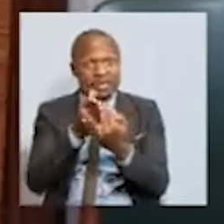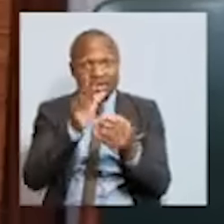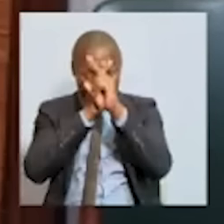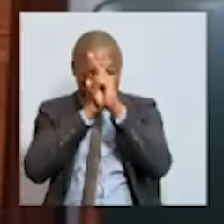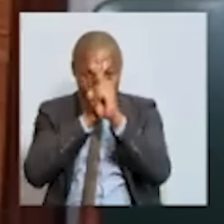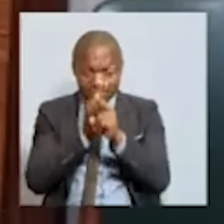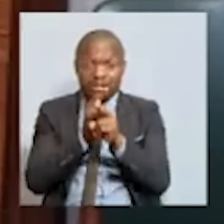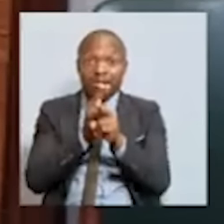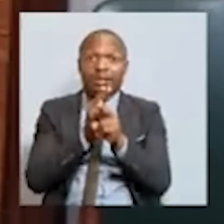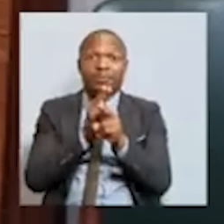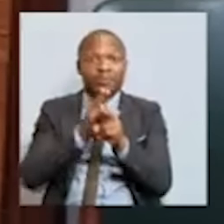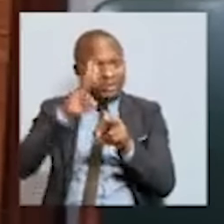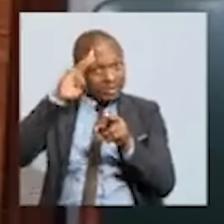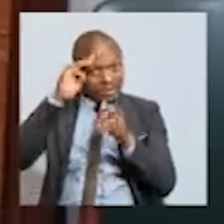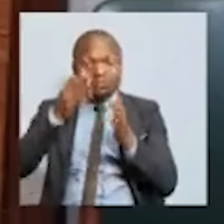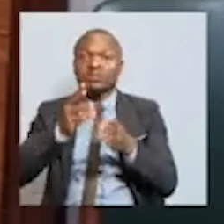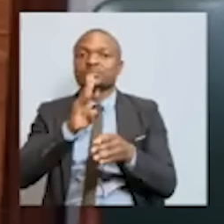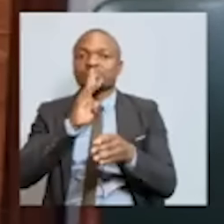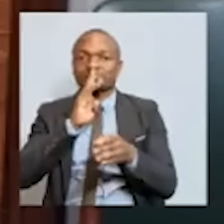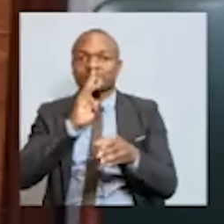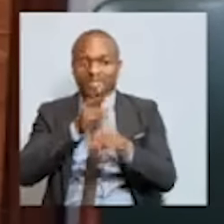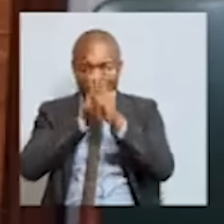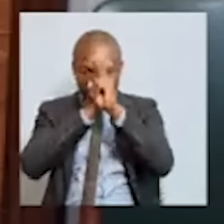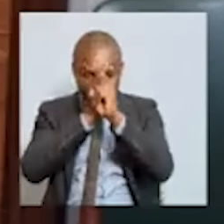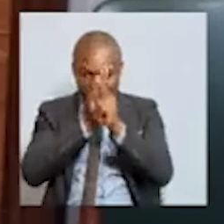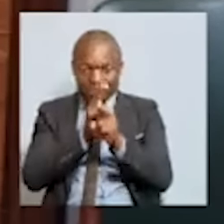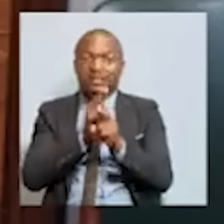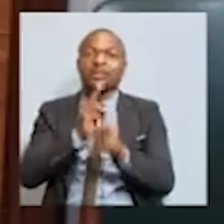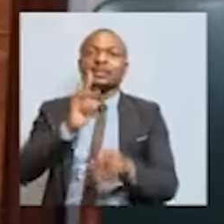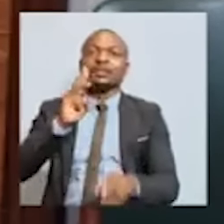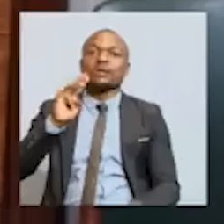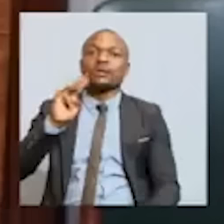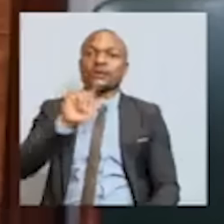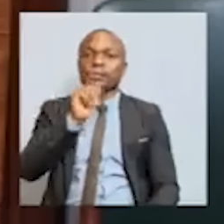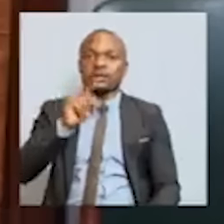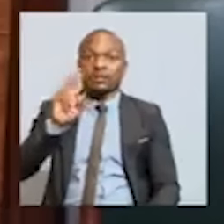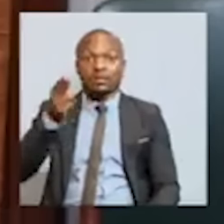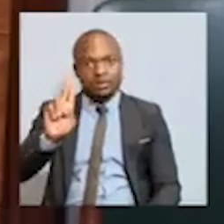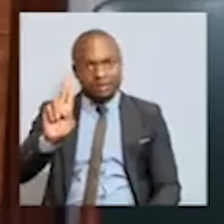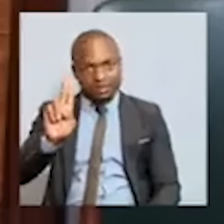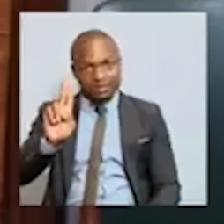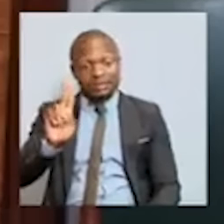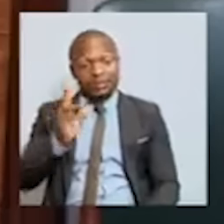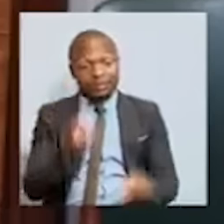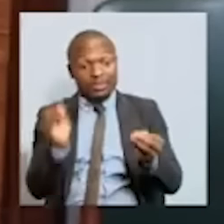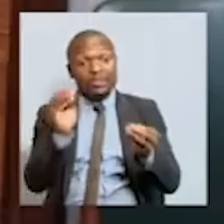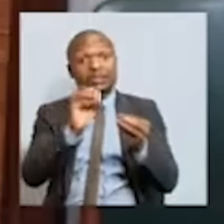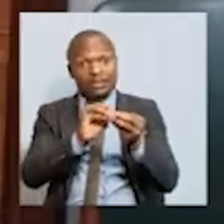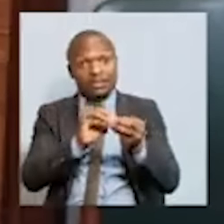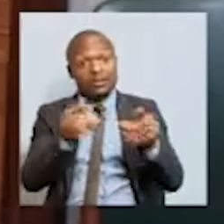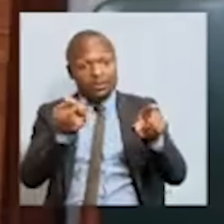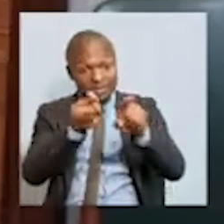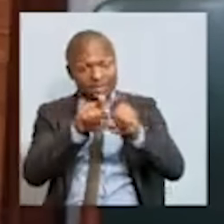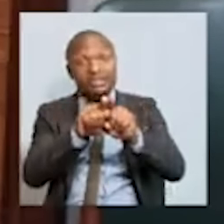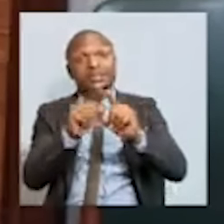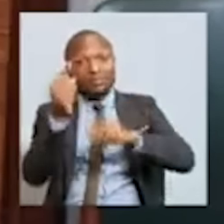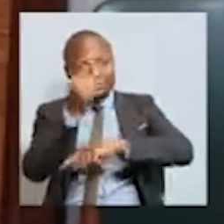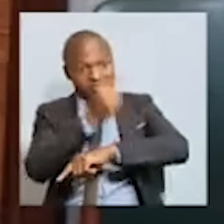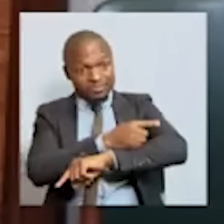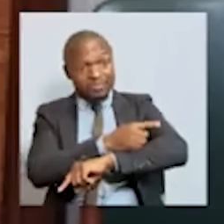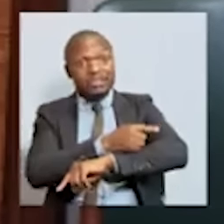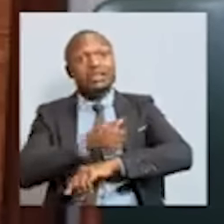M. E. Mposha, MP, and Mr. Munir Zulu, MP. She added that on the material day,